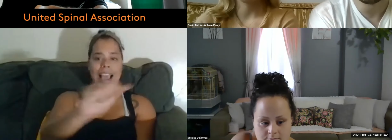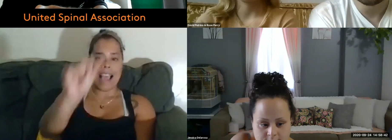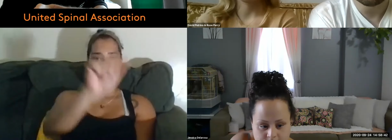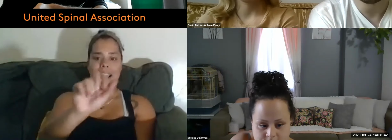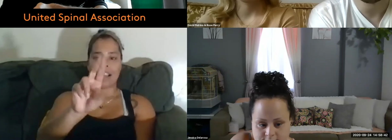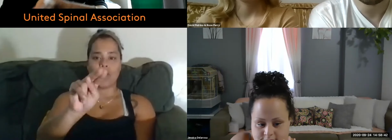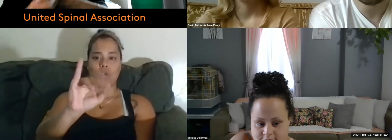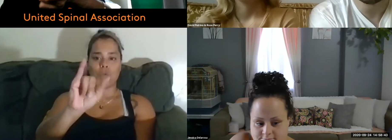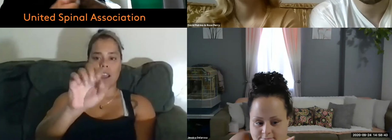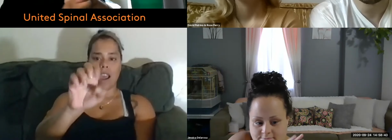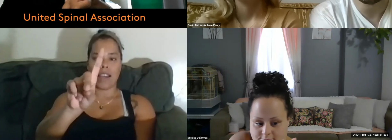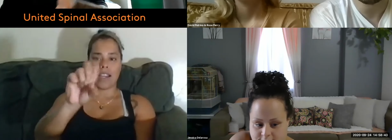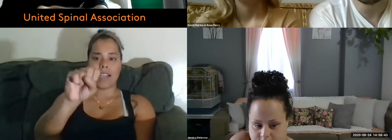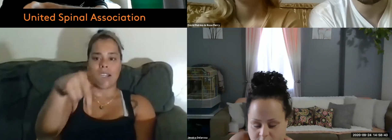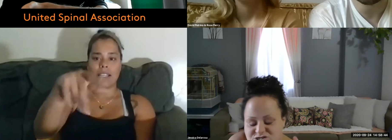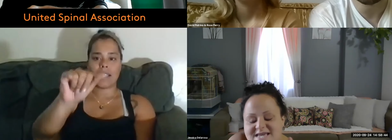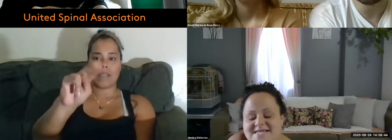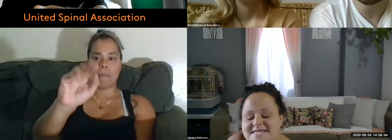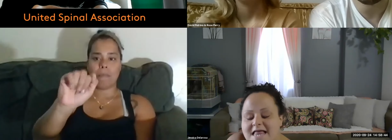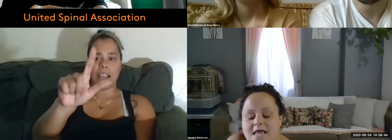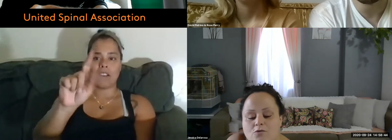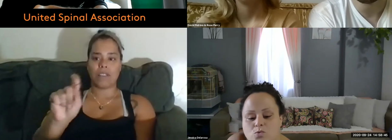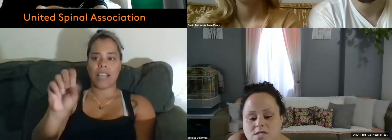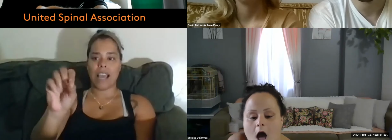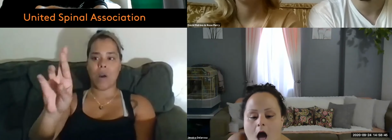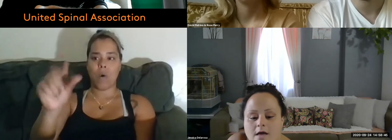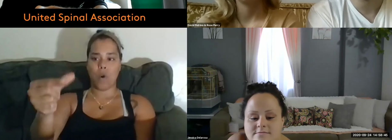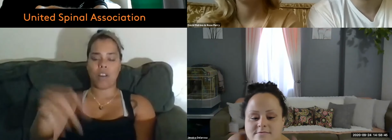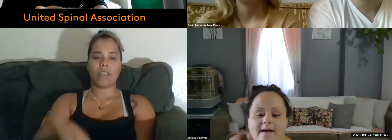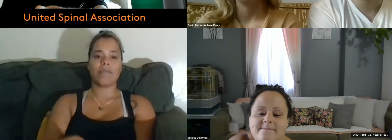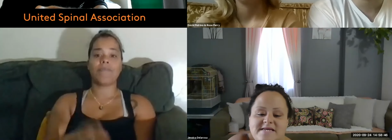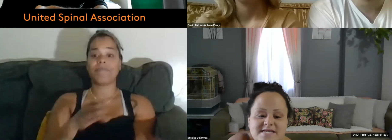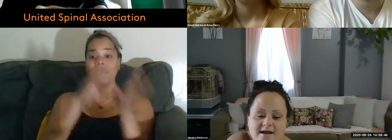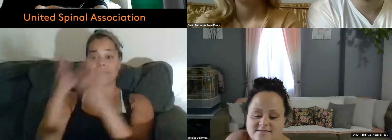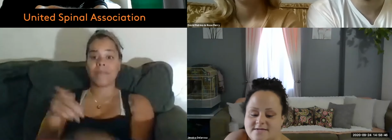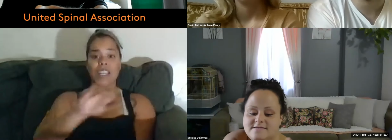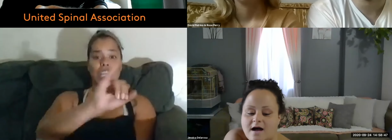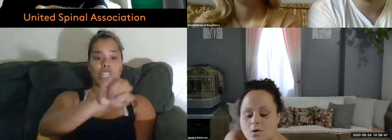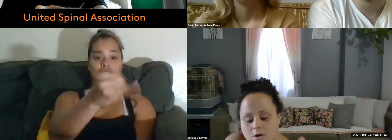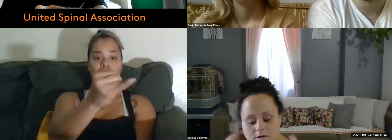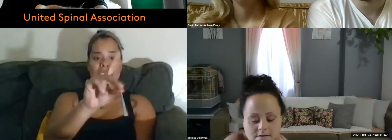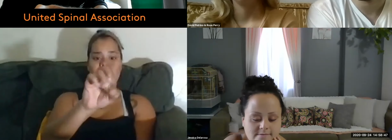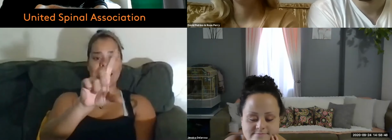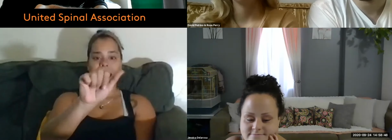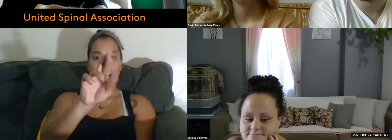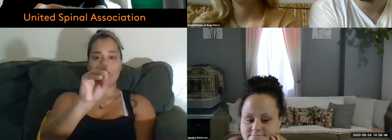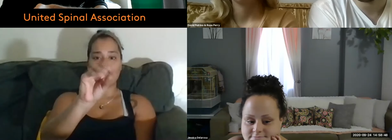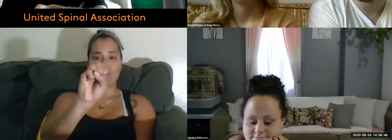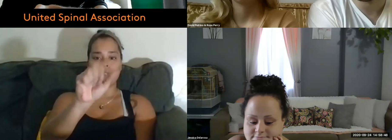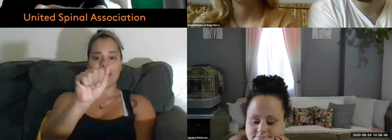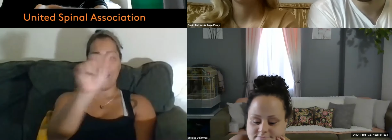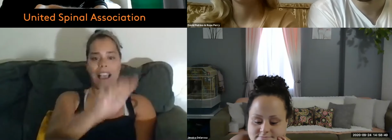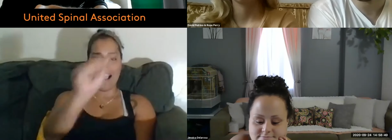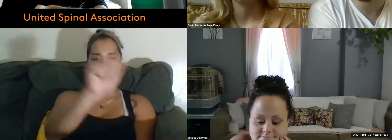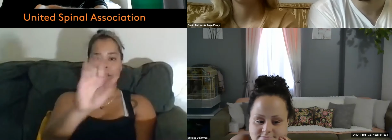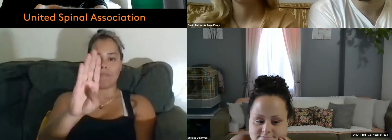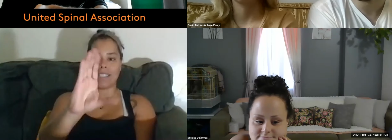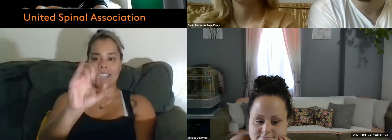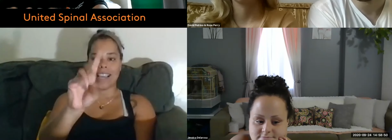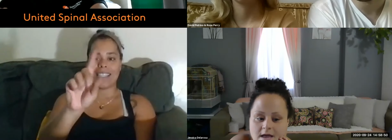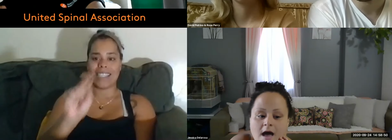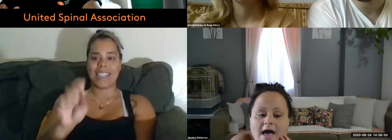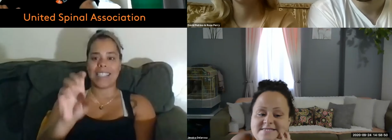jhernandez@unitedspinal.org. And Jessica? J. De La Rosa at bcid.org. You want to put it